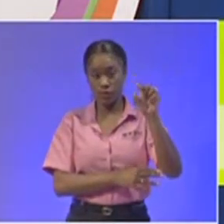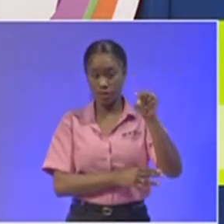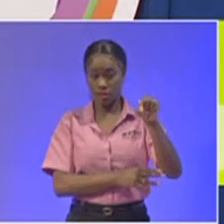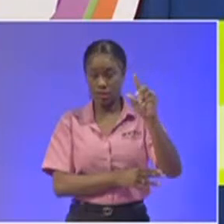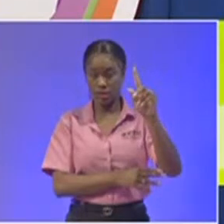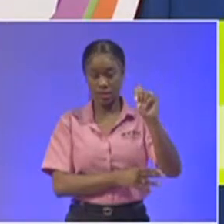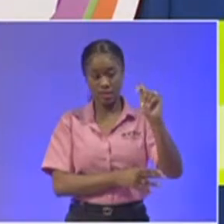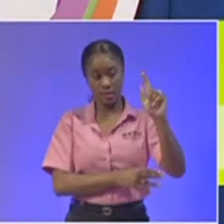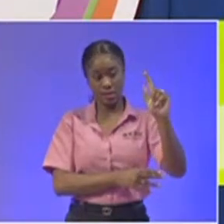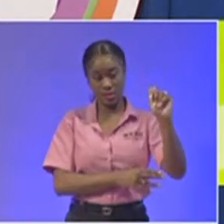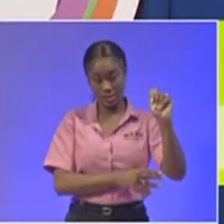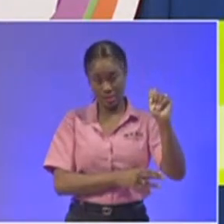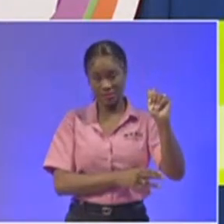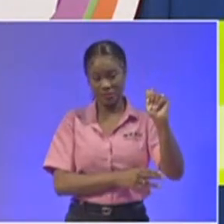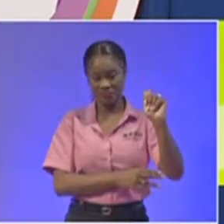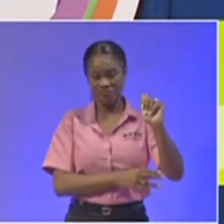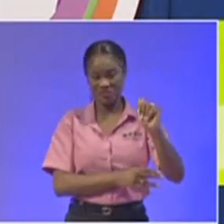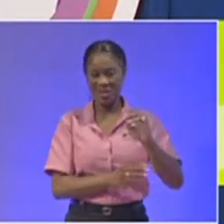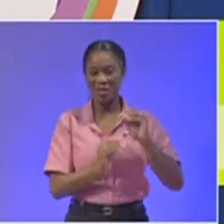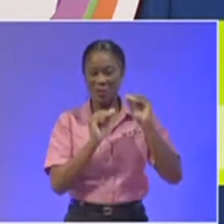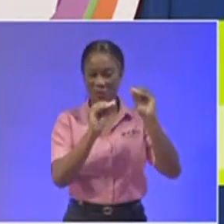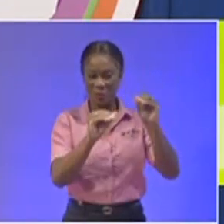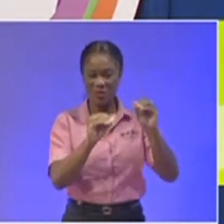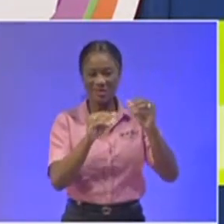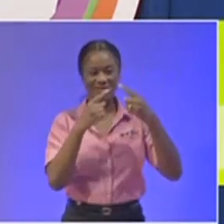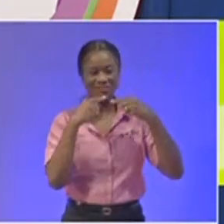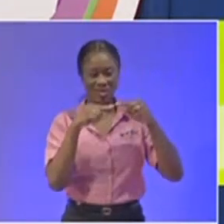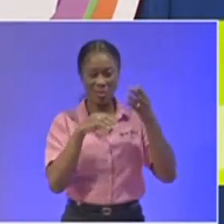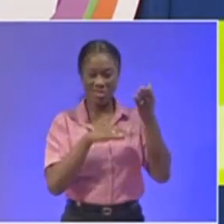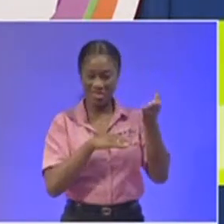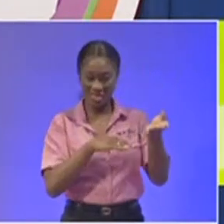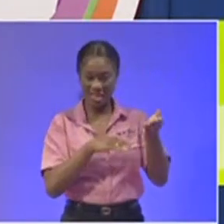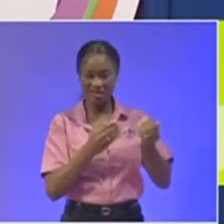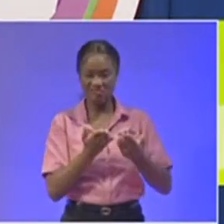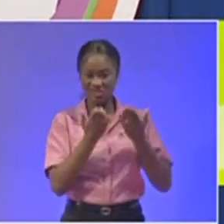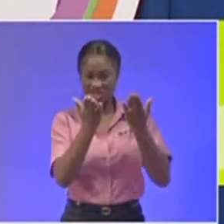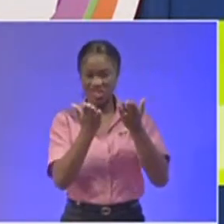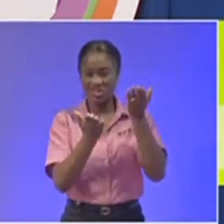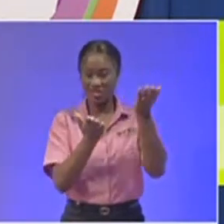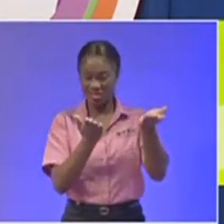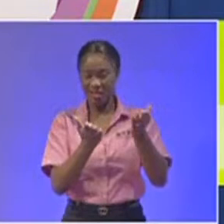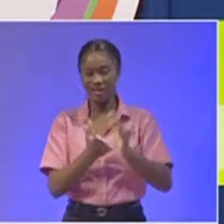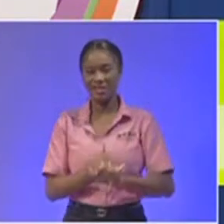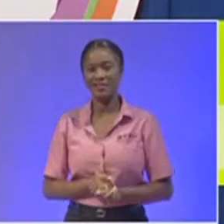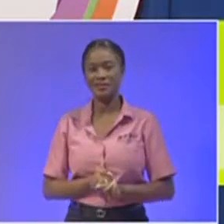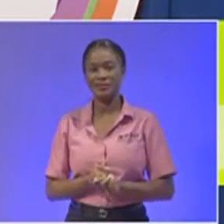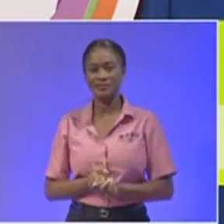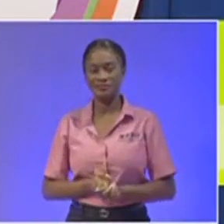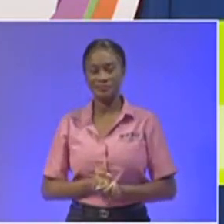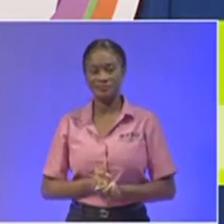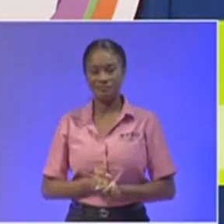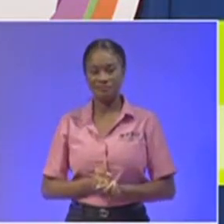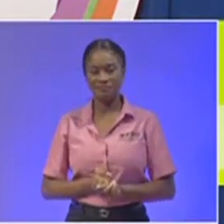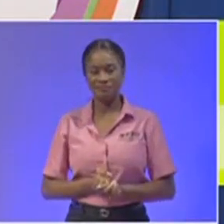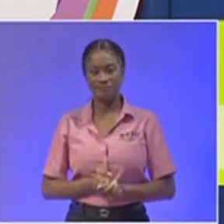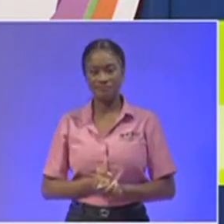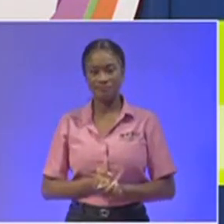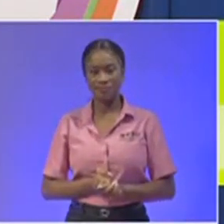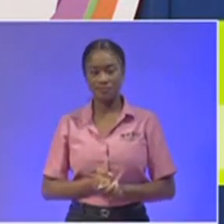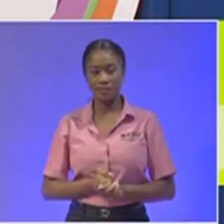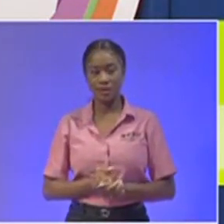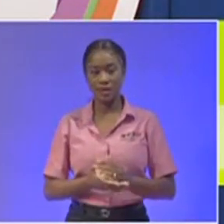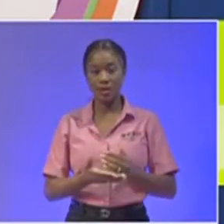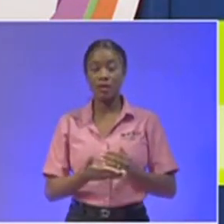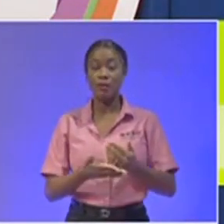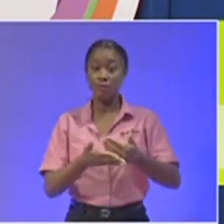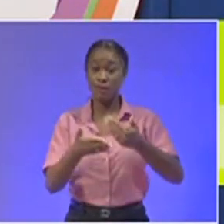moe.gov.tt and take part. Make sure that your suggestions are there in black and white to help carry this whole process forward. Just before